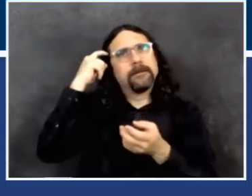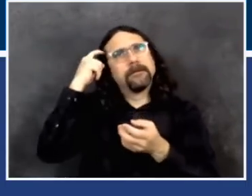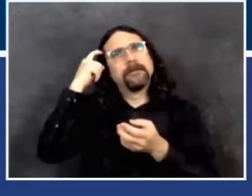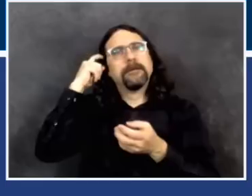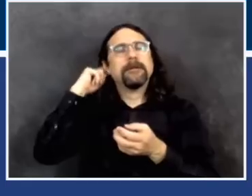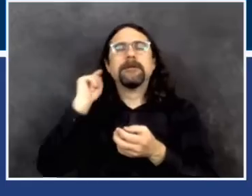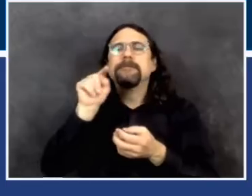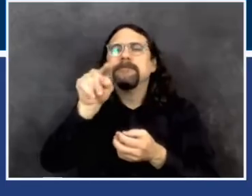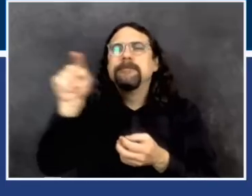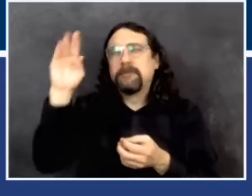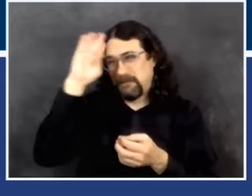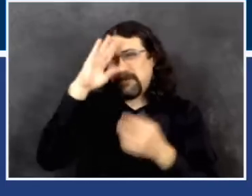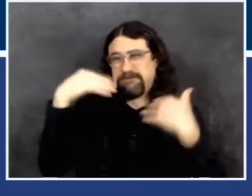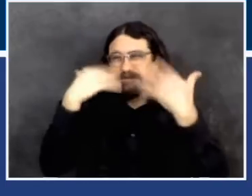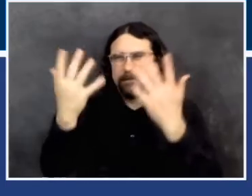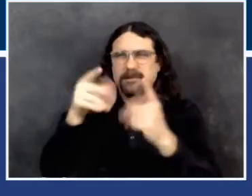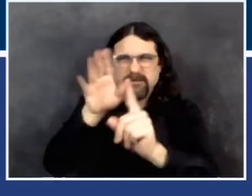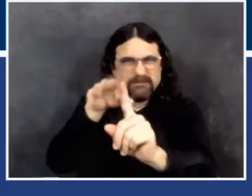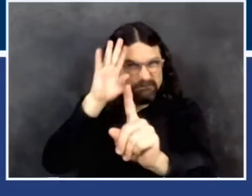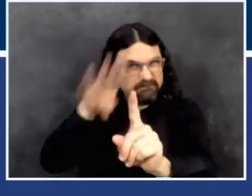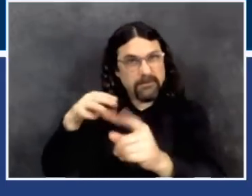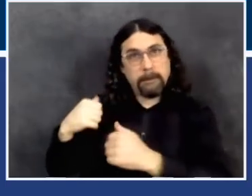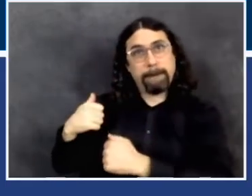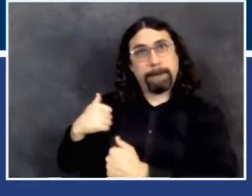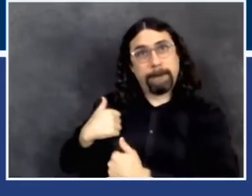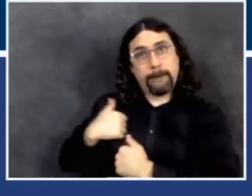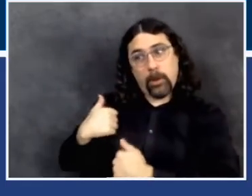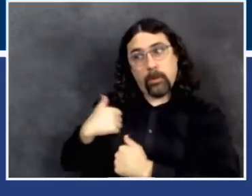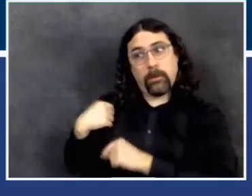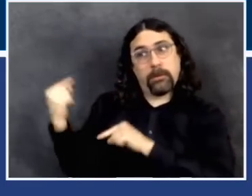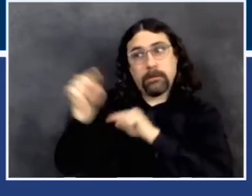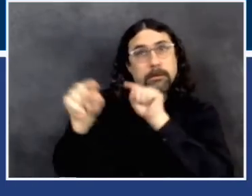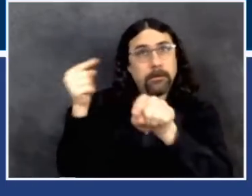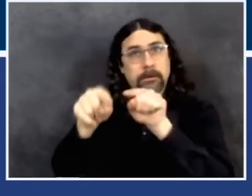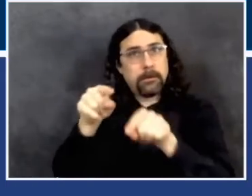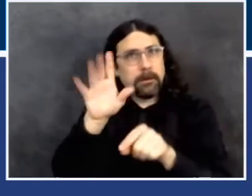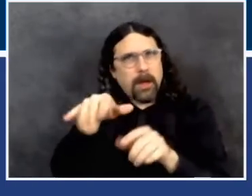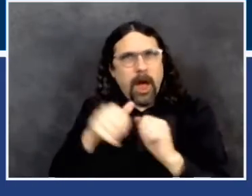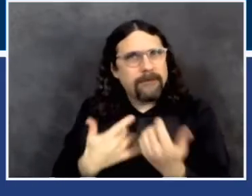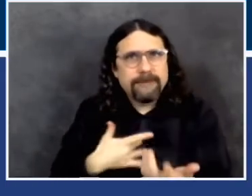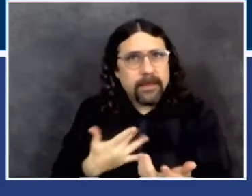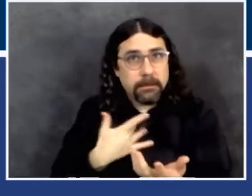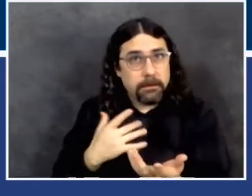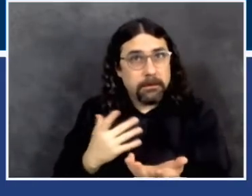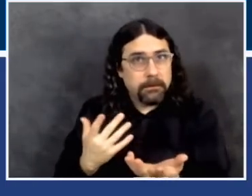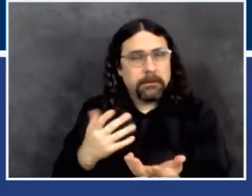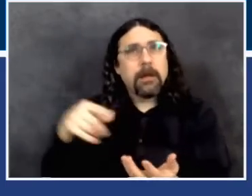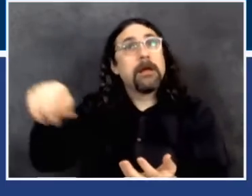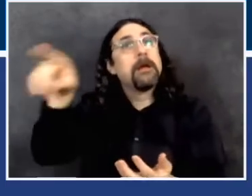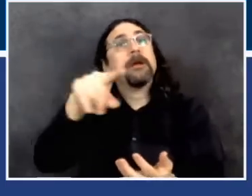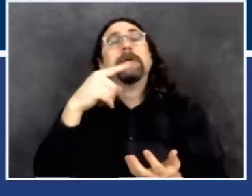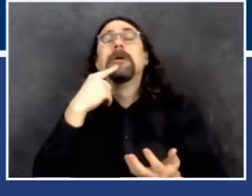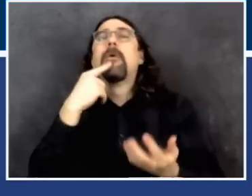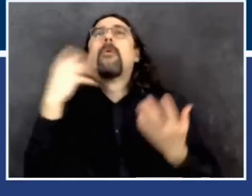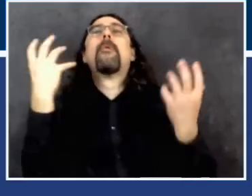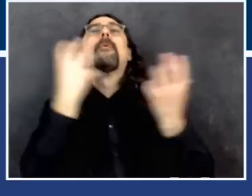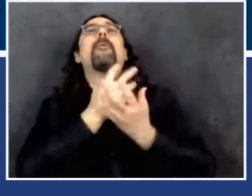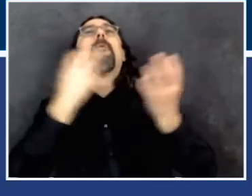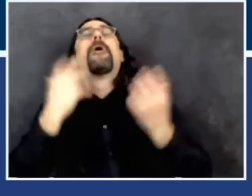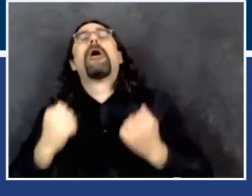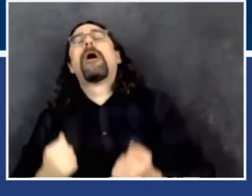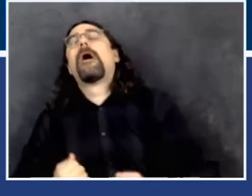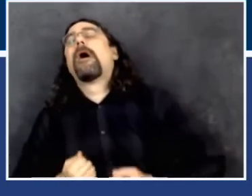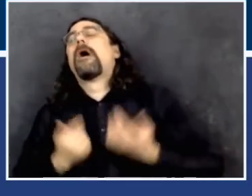most amazing sense that help has finally arrived, that these heroes have come